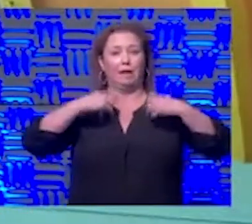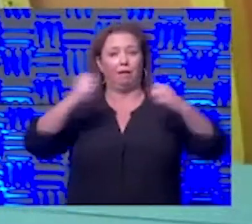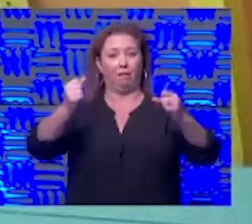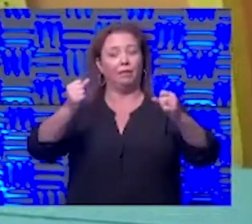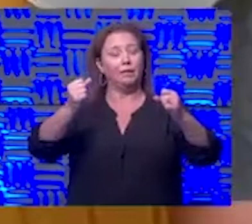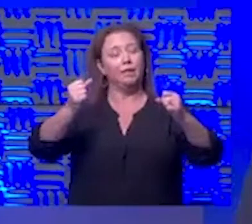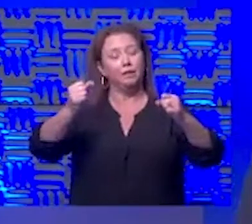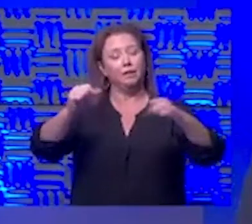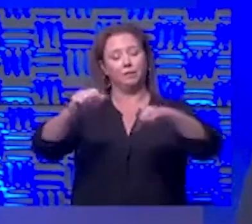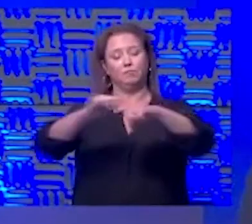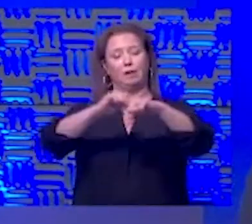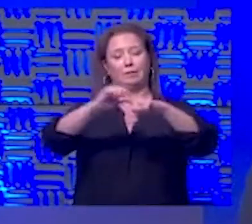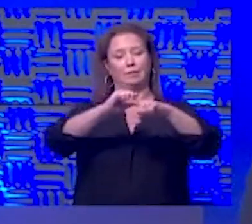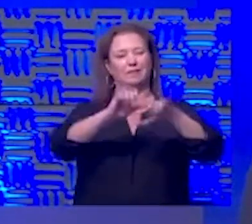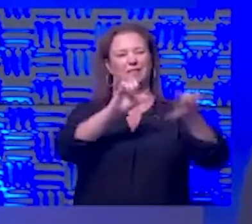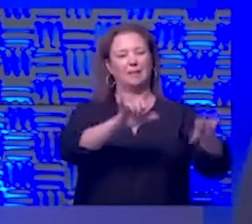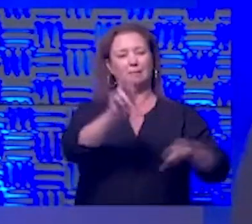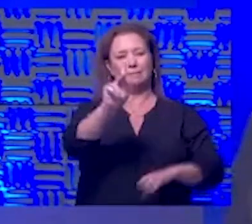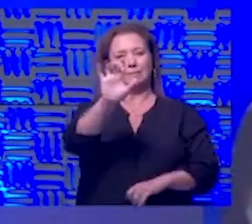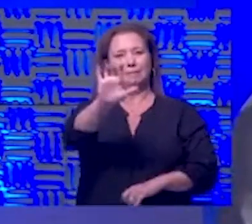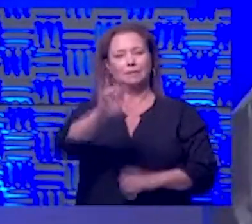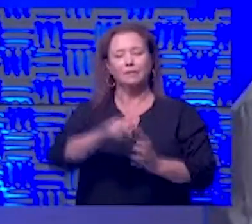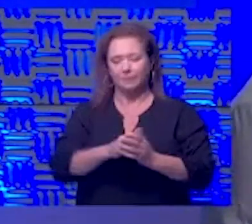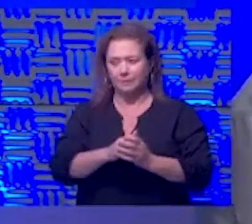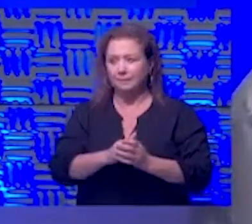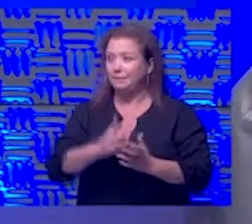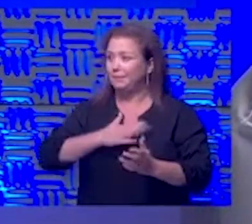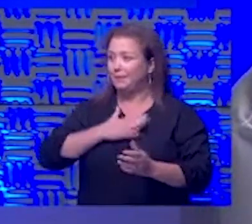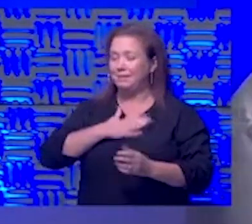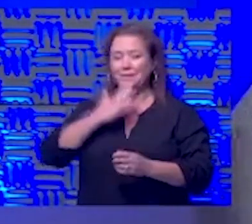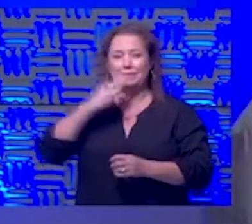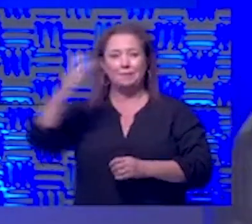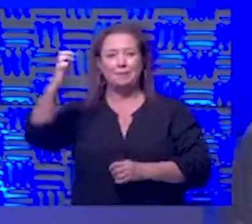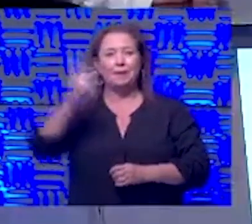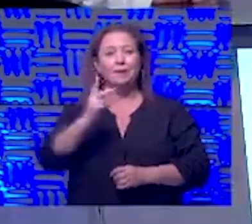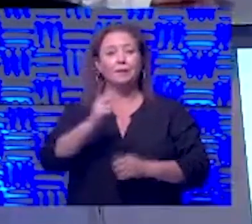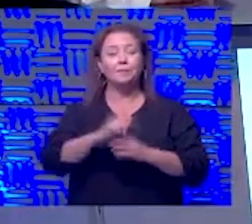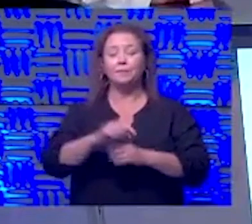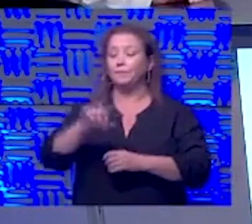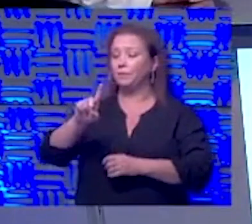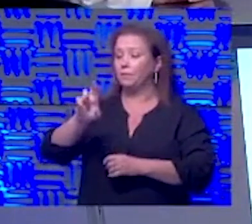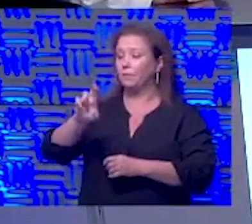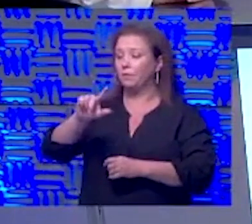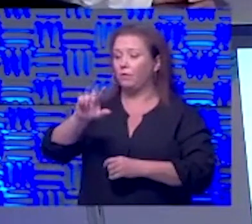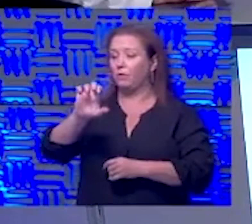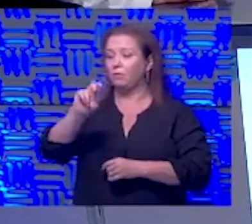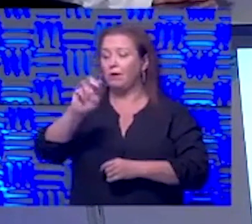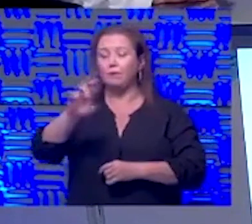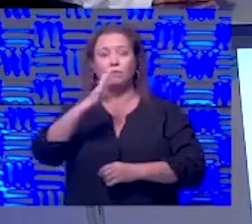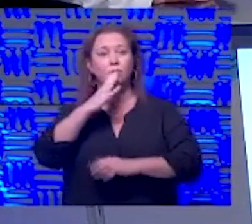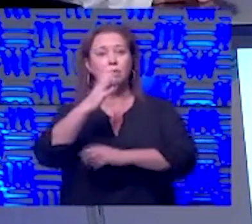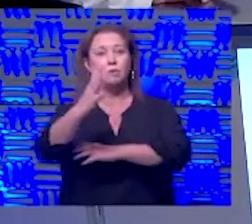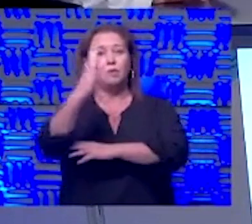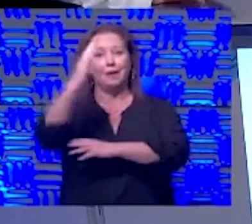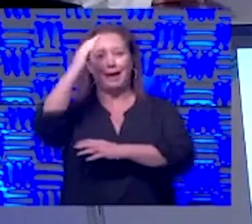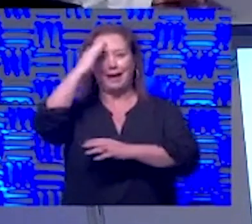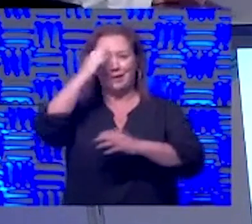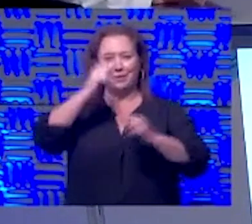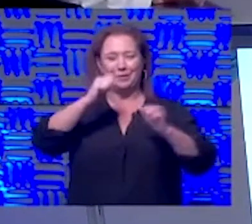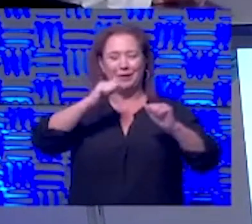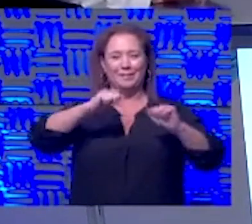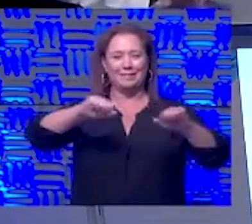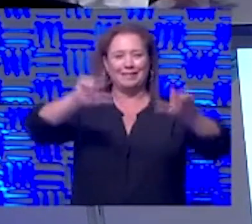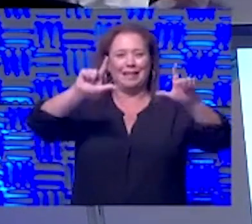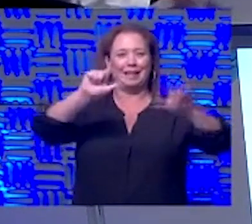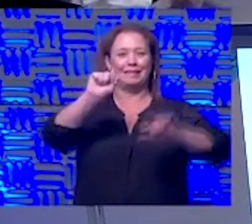here in Kansas City area. All right, well, glad to have you back. Yeah. Dr. Greiner, good morning. How are things? Before, I know you've got